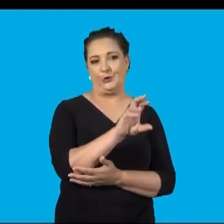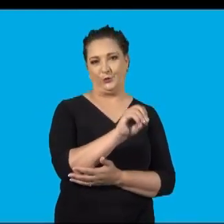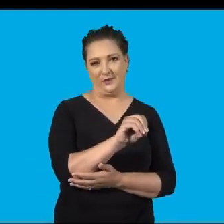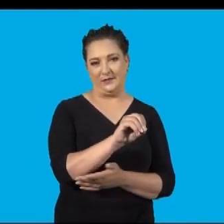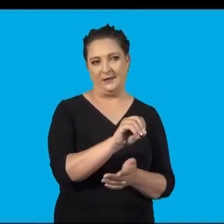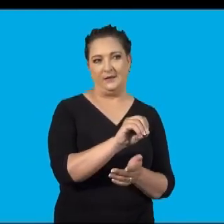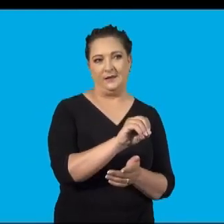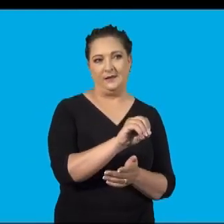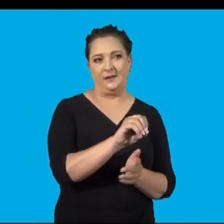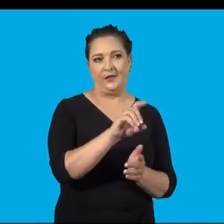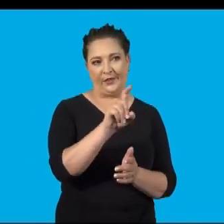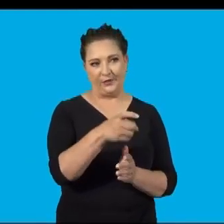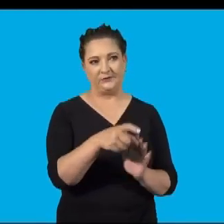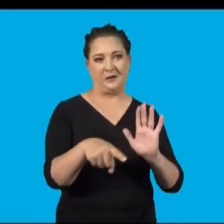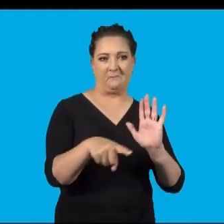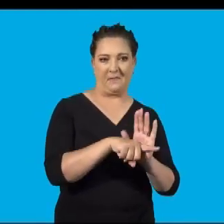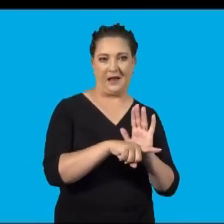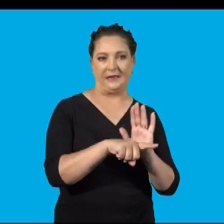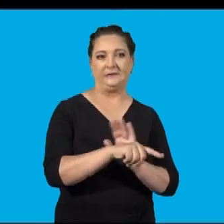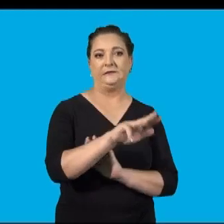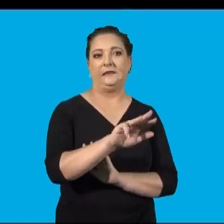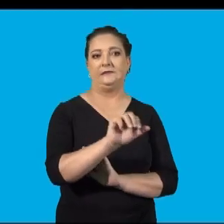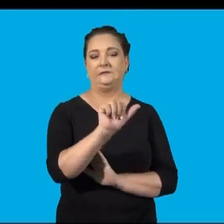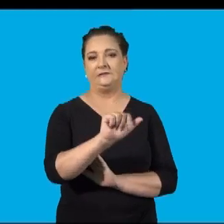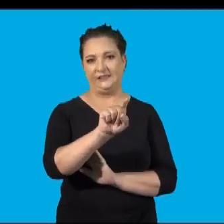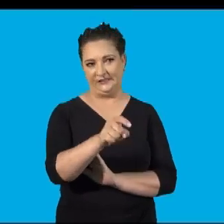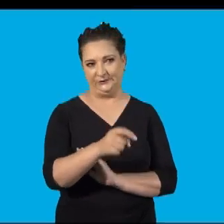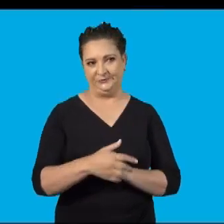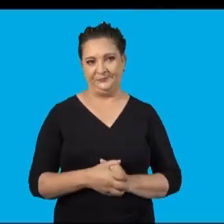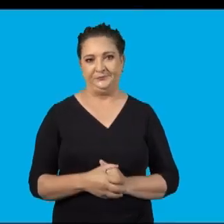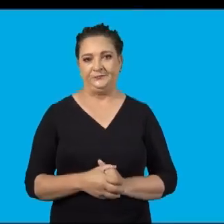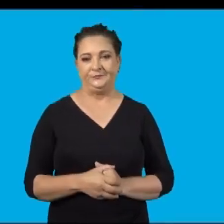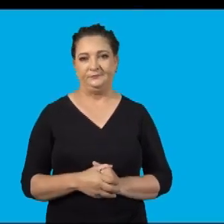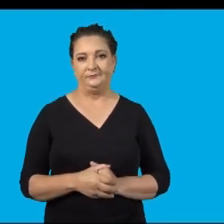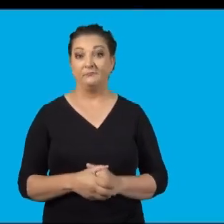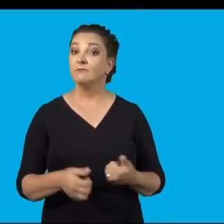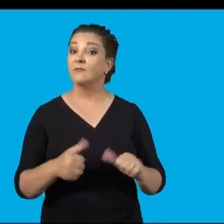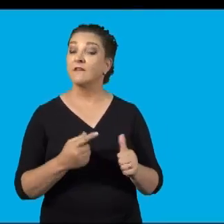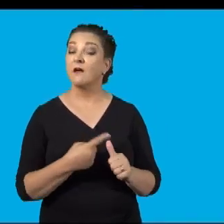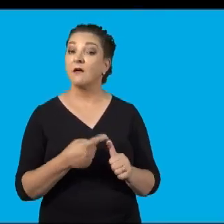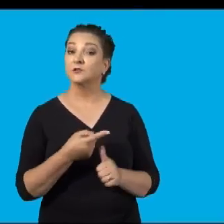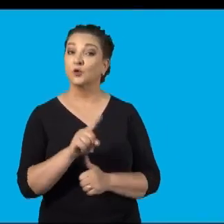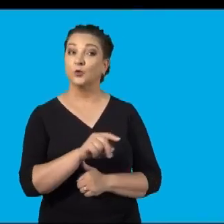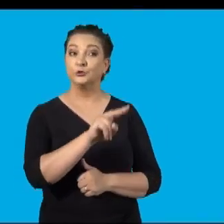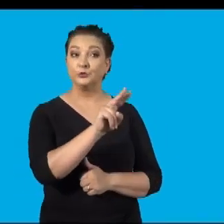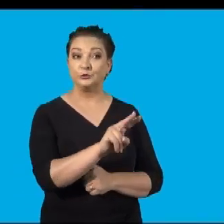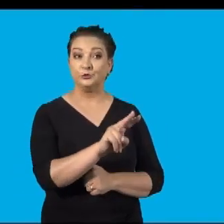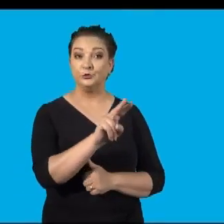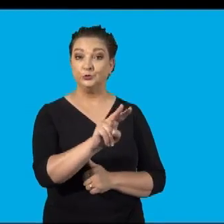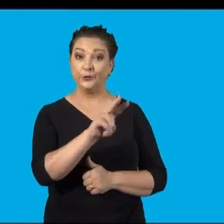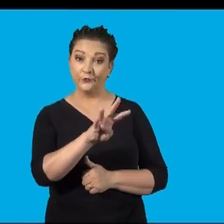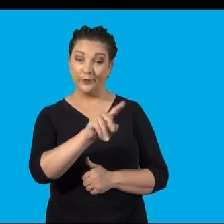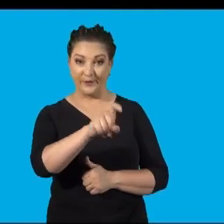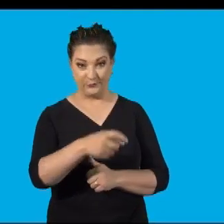320 minus the 96,000. Minus the 96,000. That will give